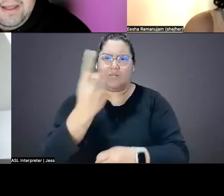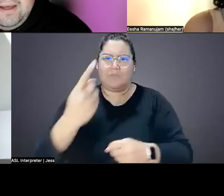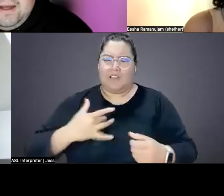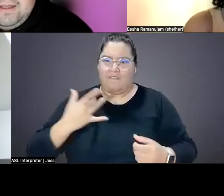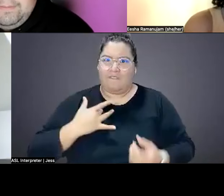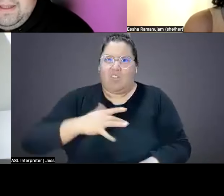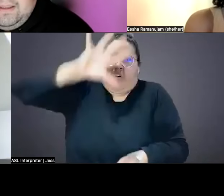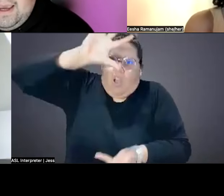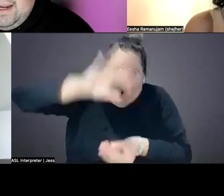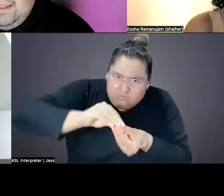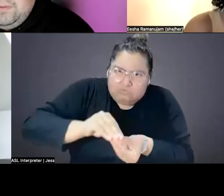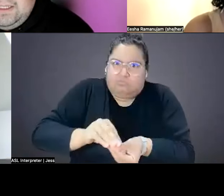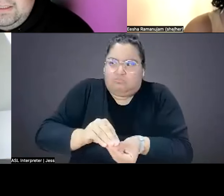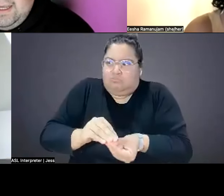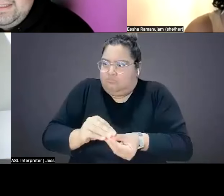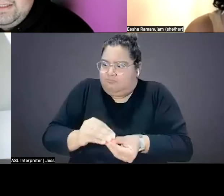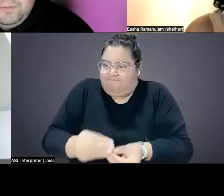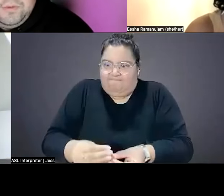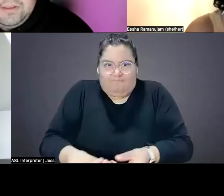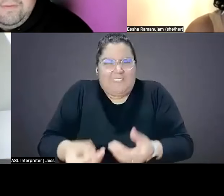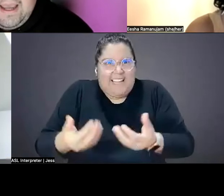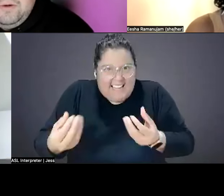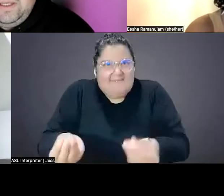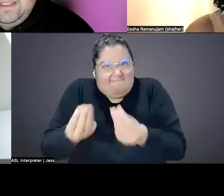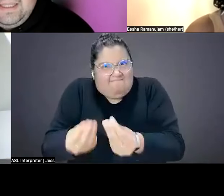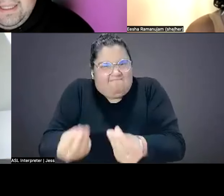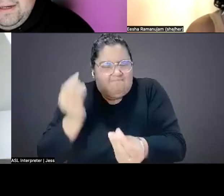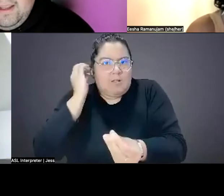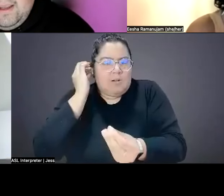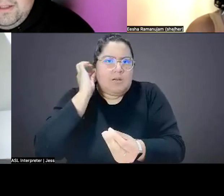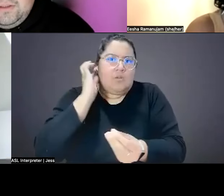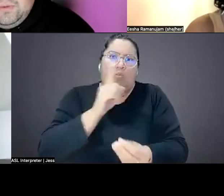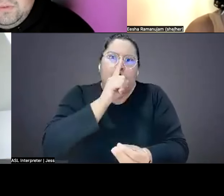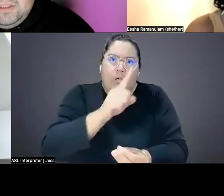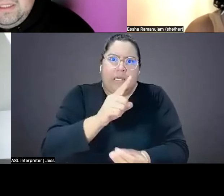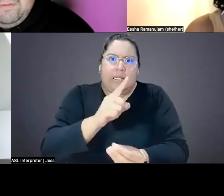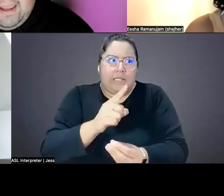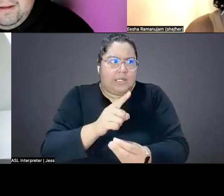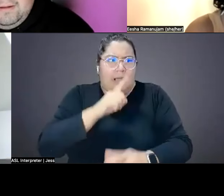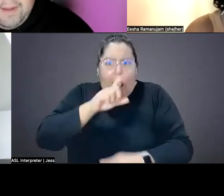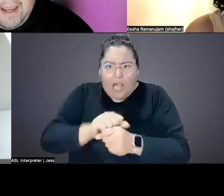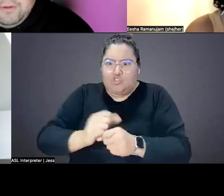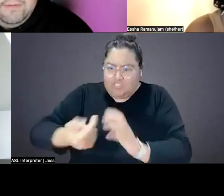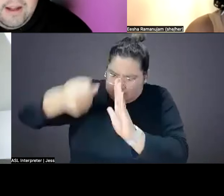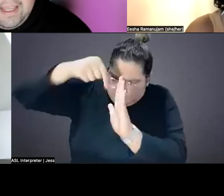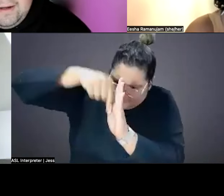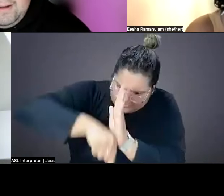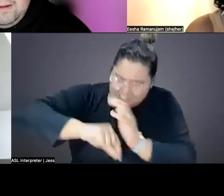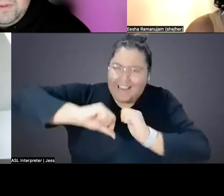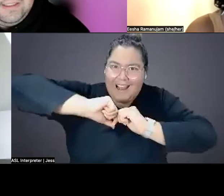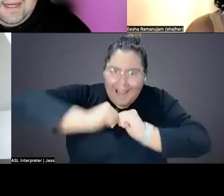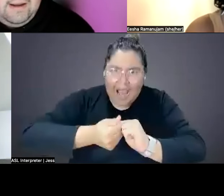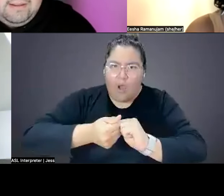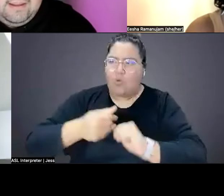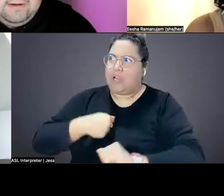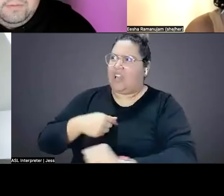comprehensive, something that I think really gets at the roots of how we can begin to defang the power of propaganda,